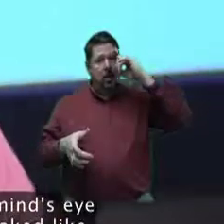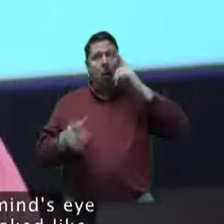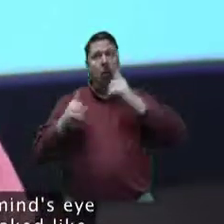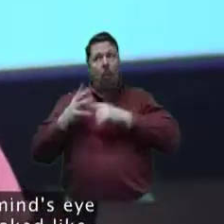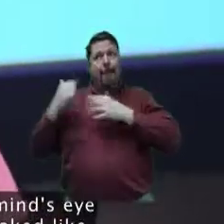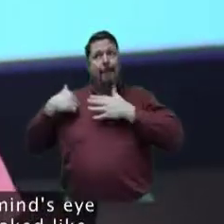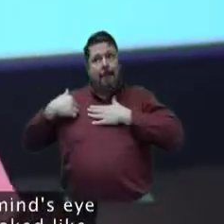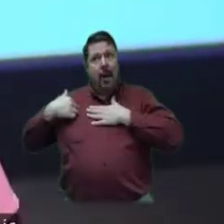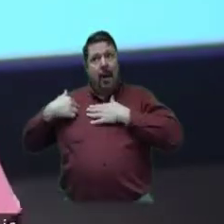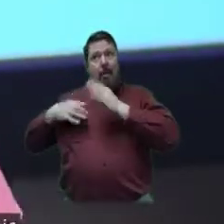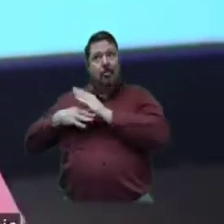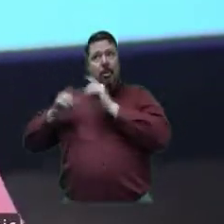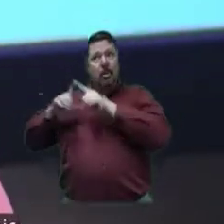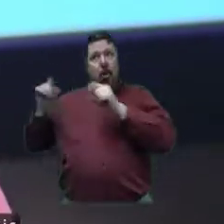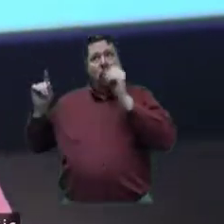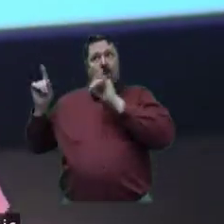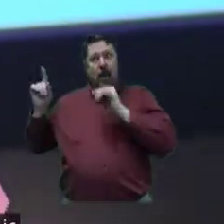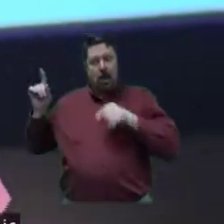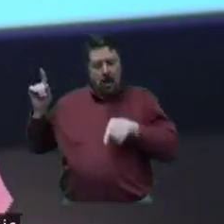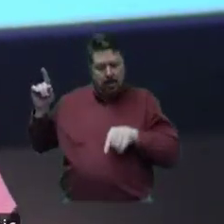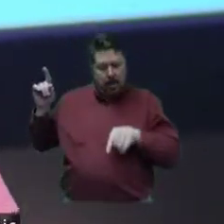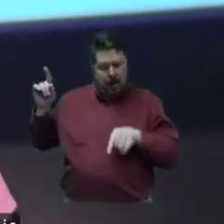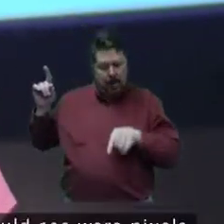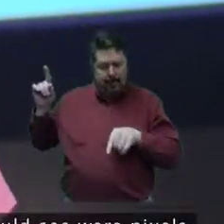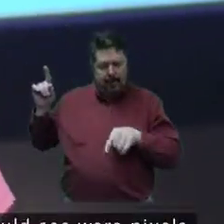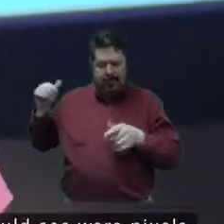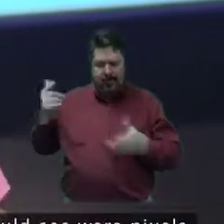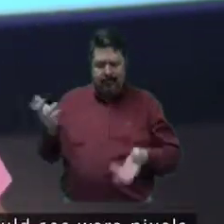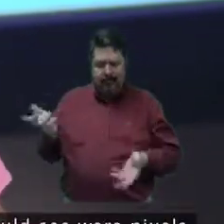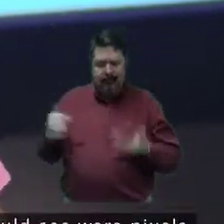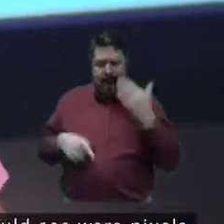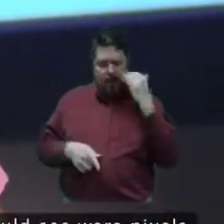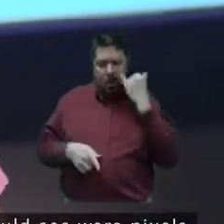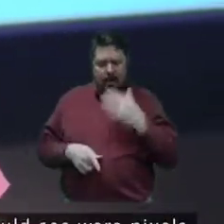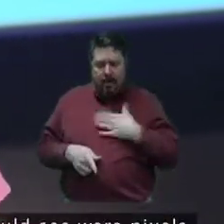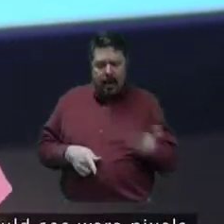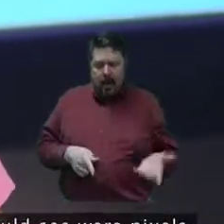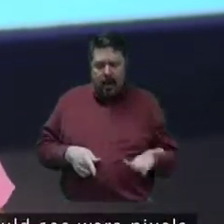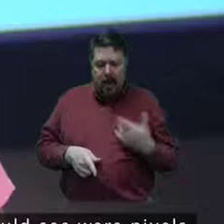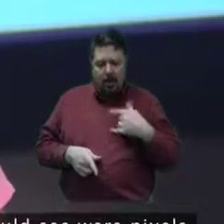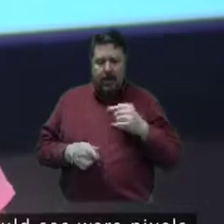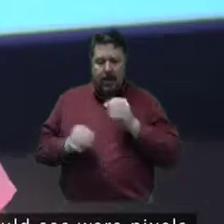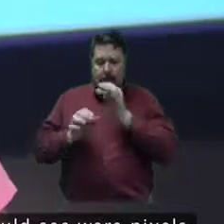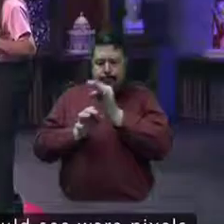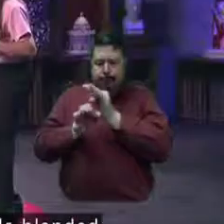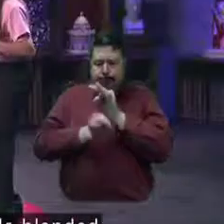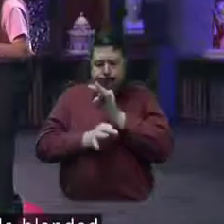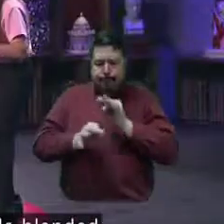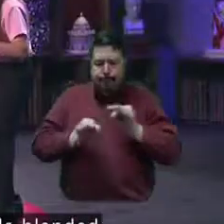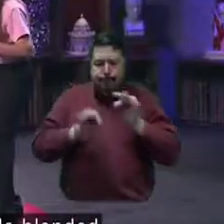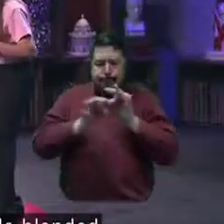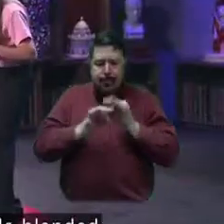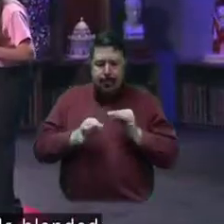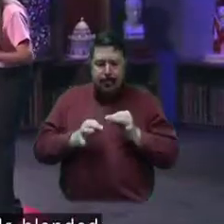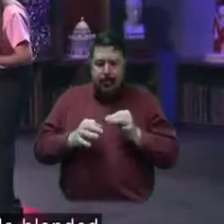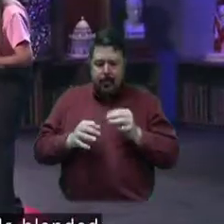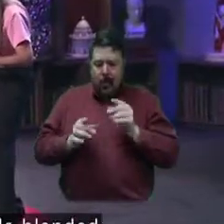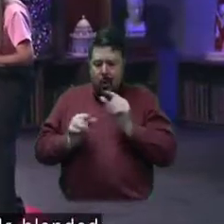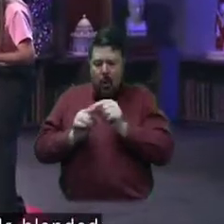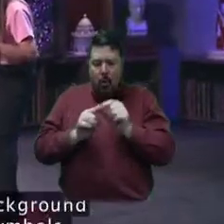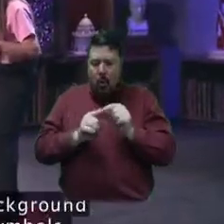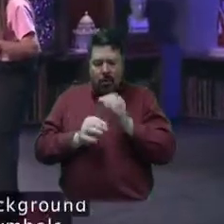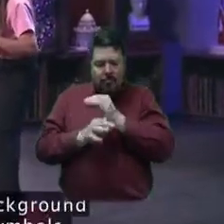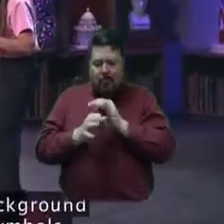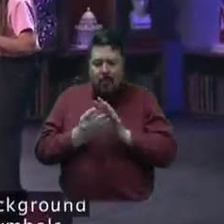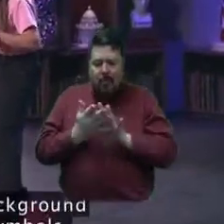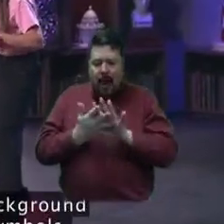my business card looked like, I couldn't tell if this was my card or not, because all I could see were pixels. And the pixels of the words